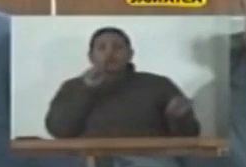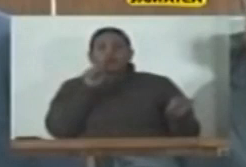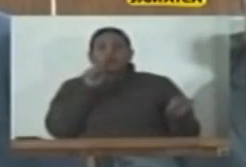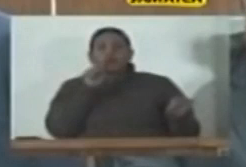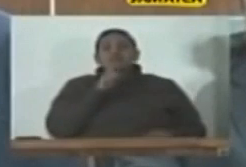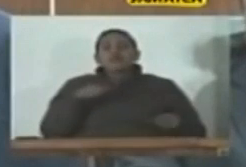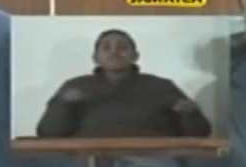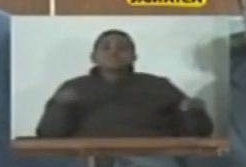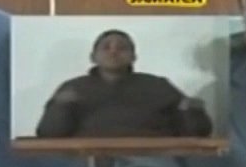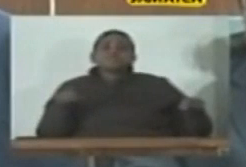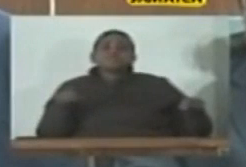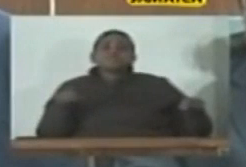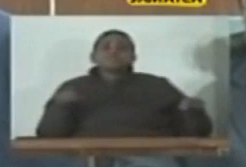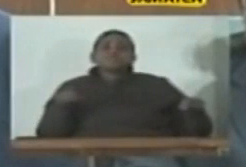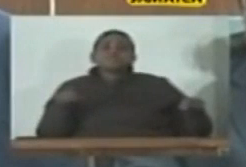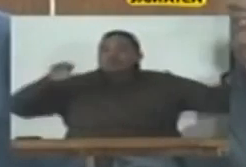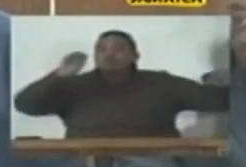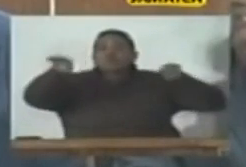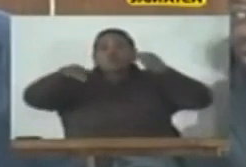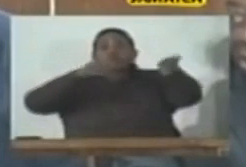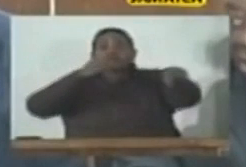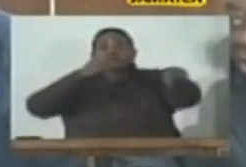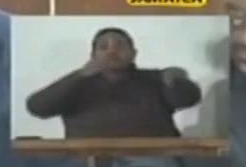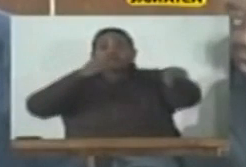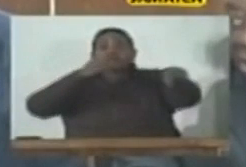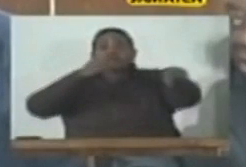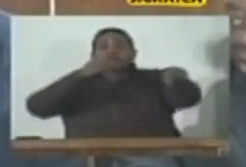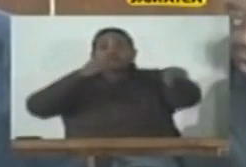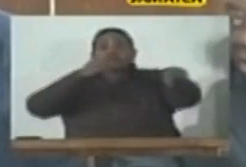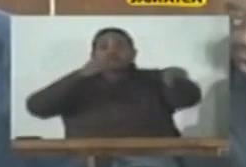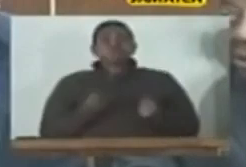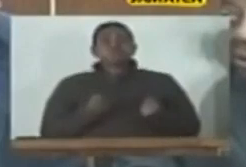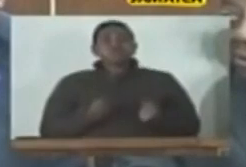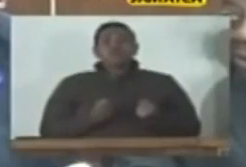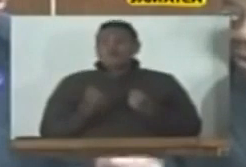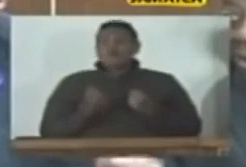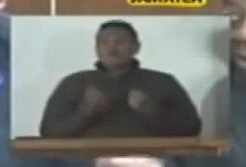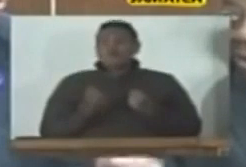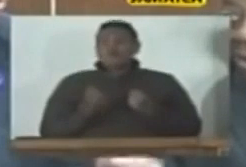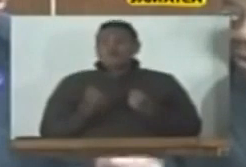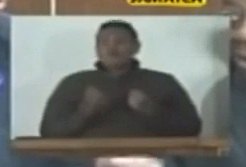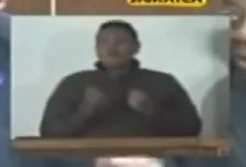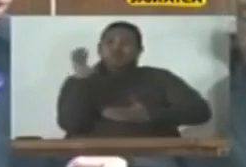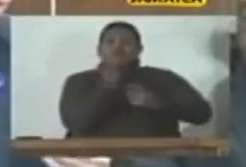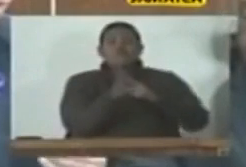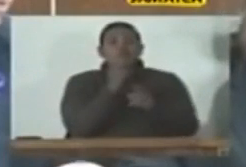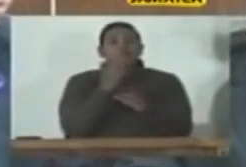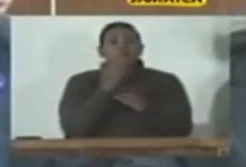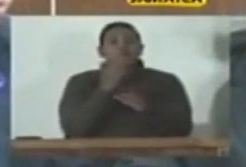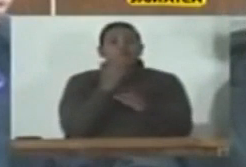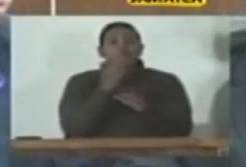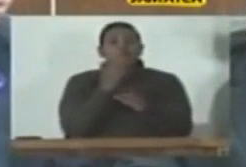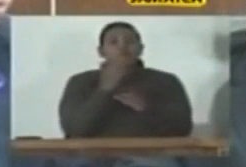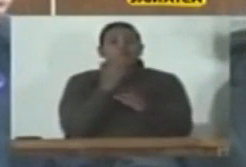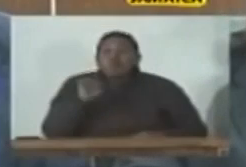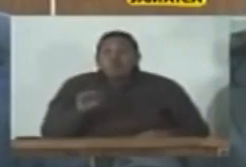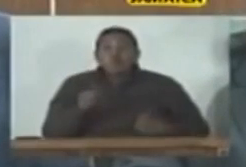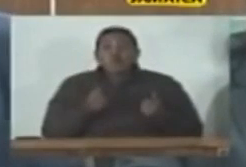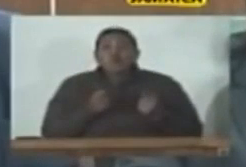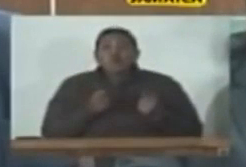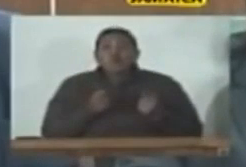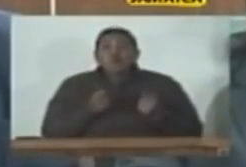country, the pensioners who have to buy gas out of their fixed incomes. All of them deserve a break from the heavy taxes.